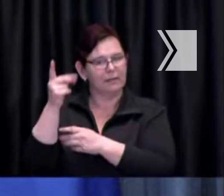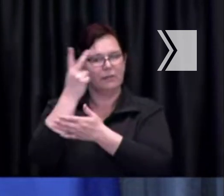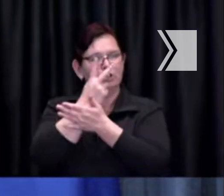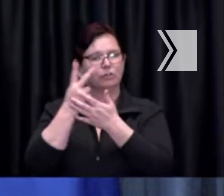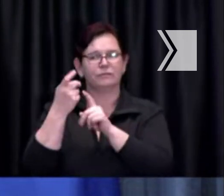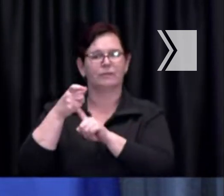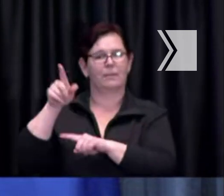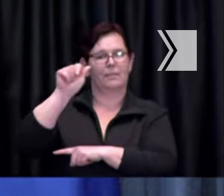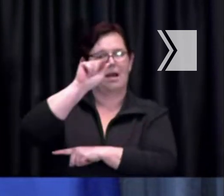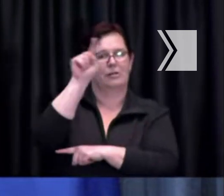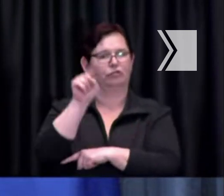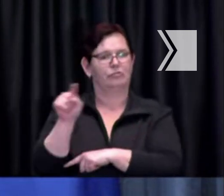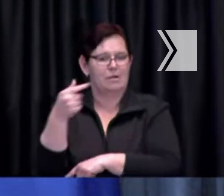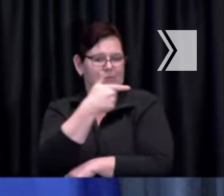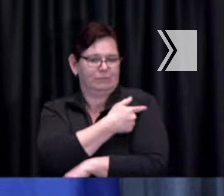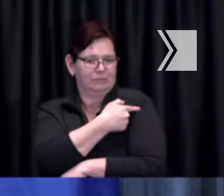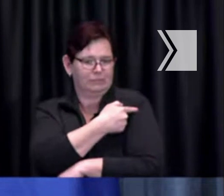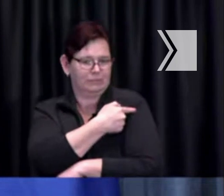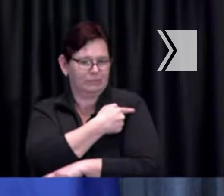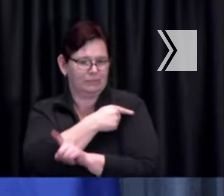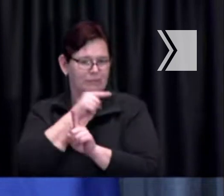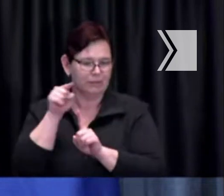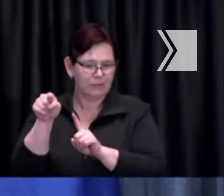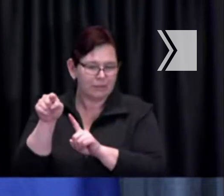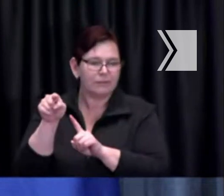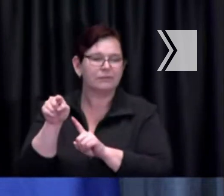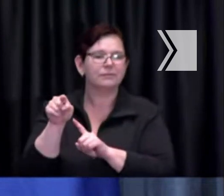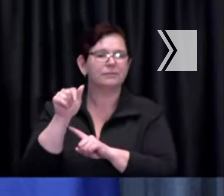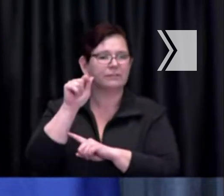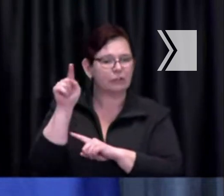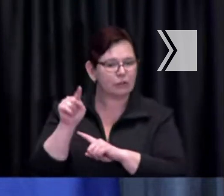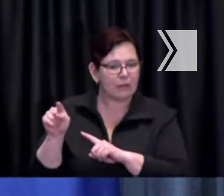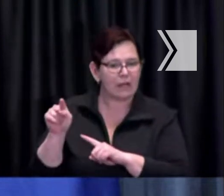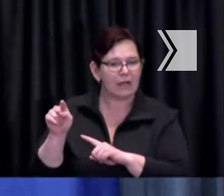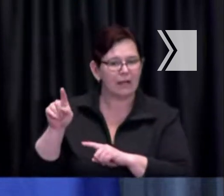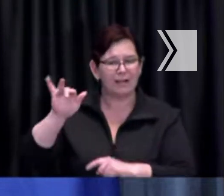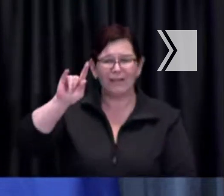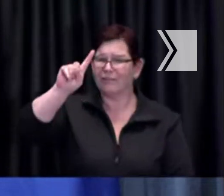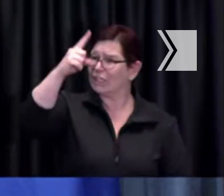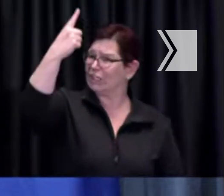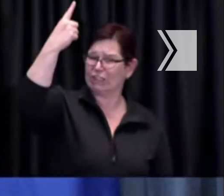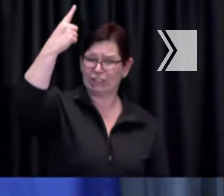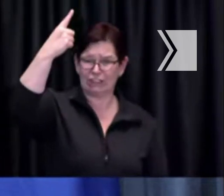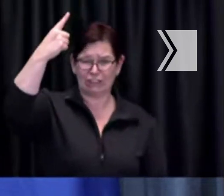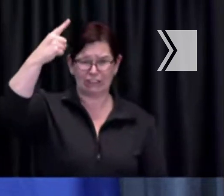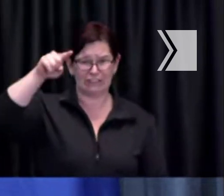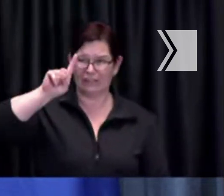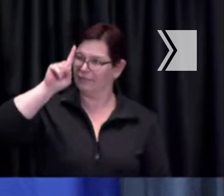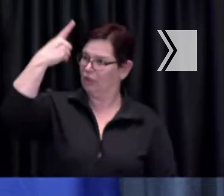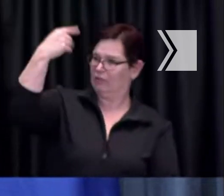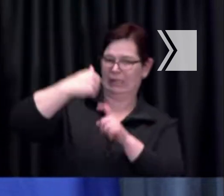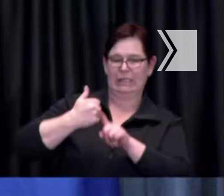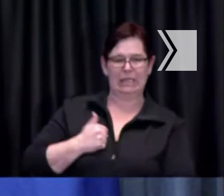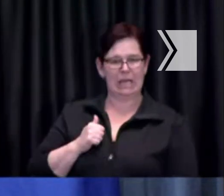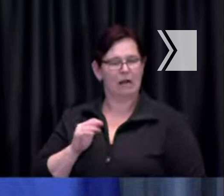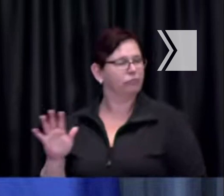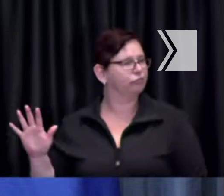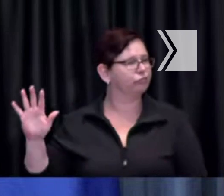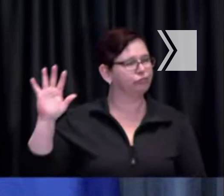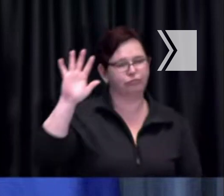AstraZeneca vaccine. It is the first event of its kind in Canada, where we have administered